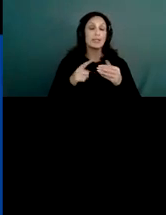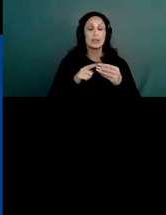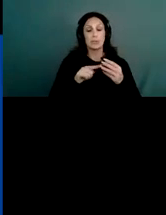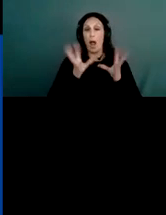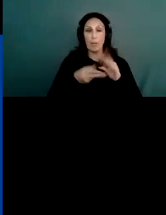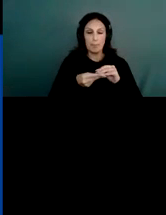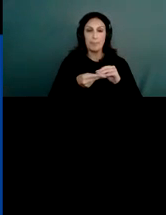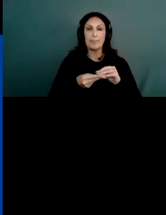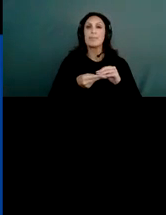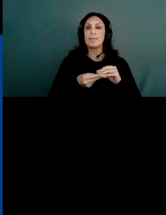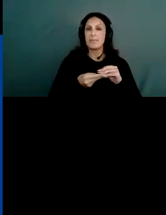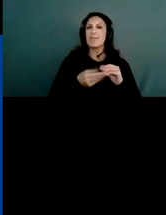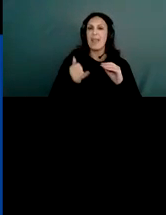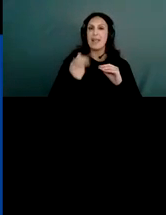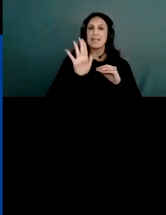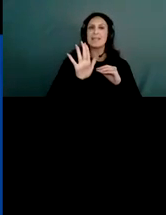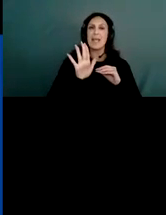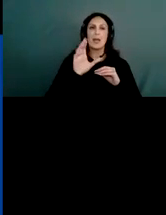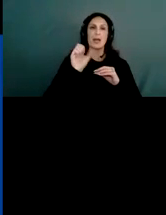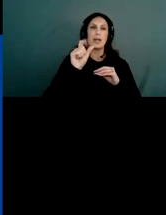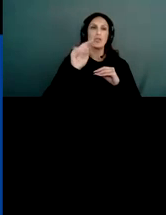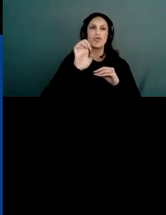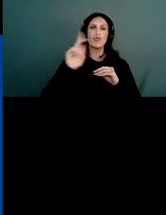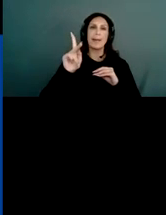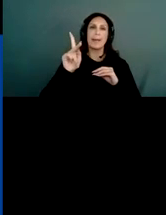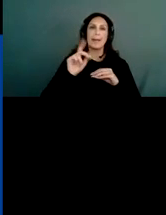then here is their streak.